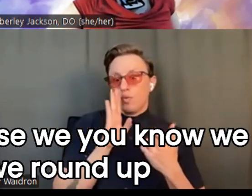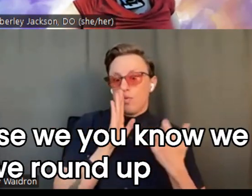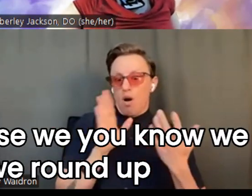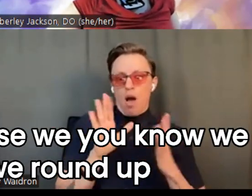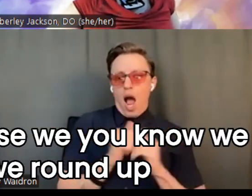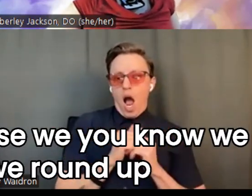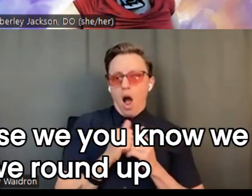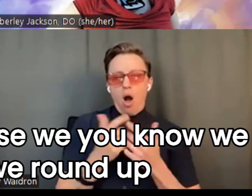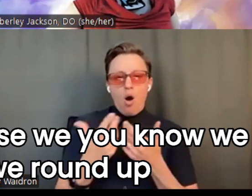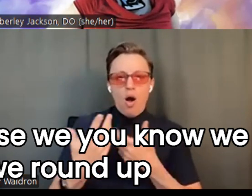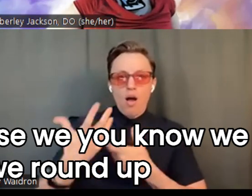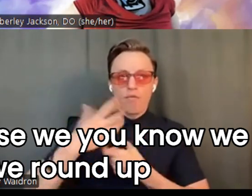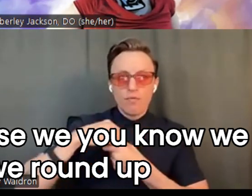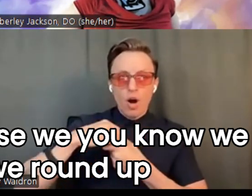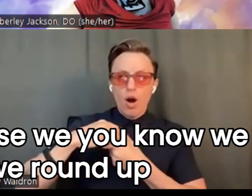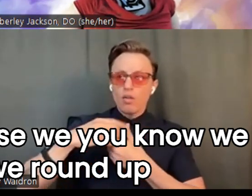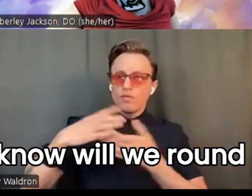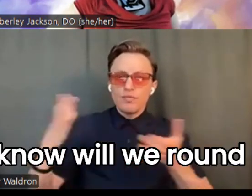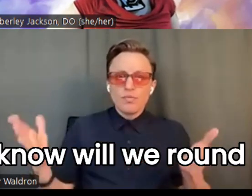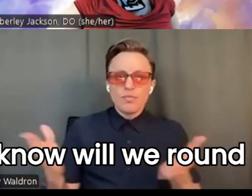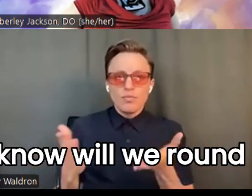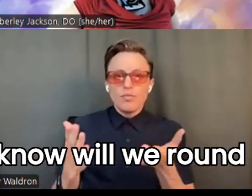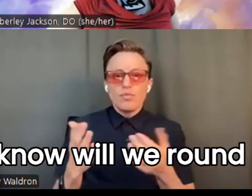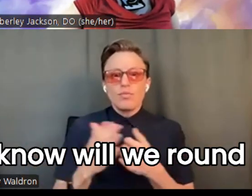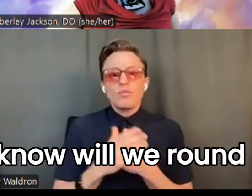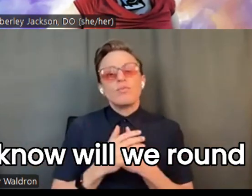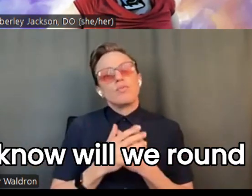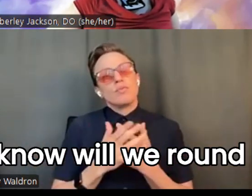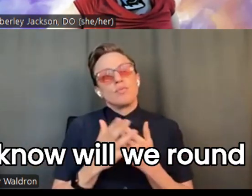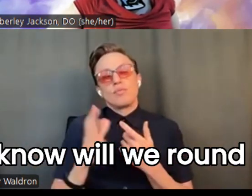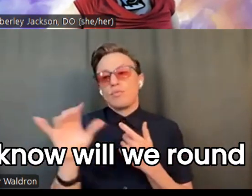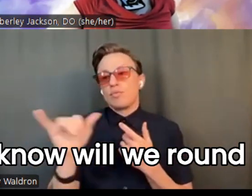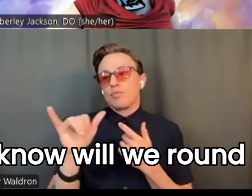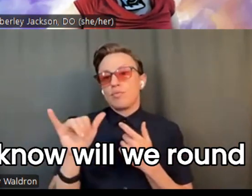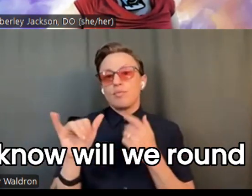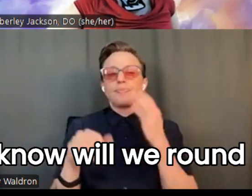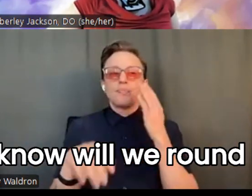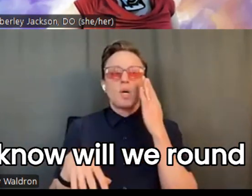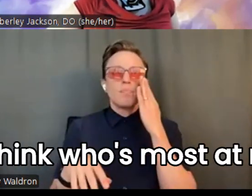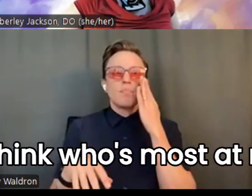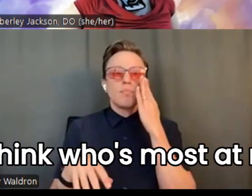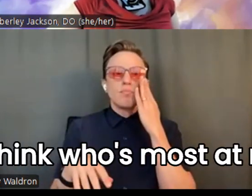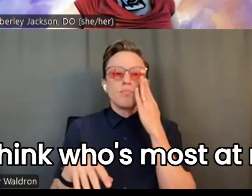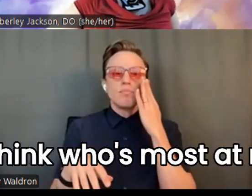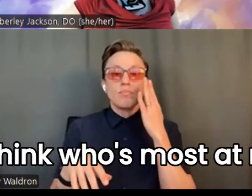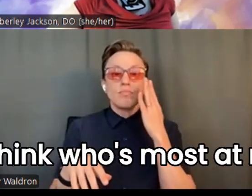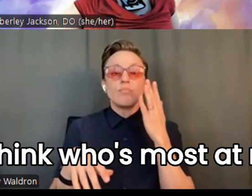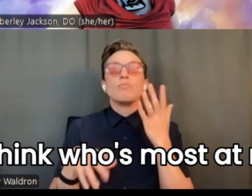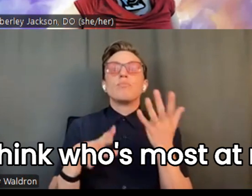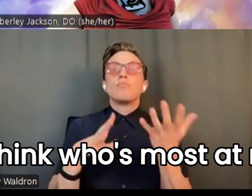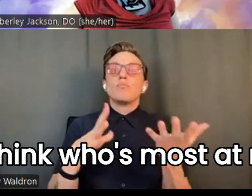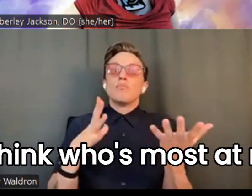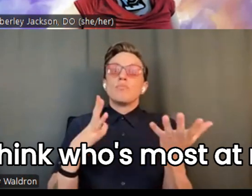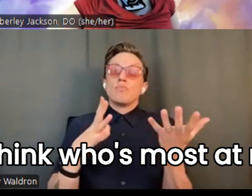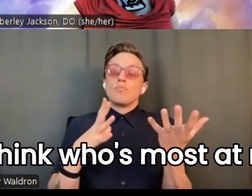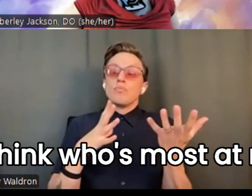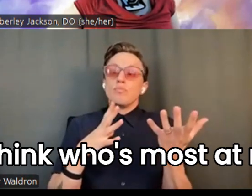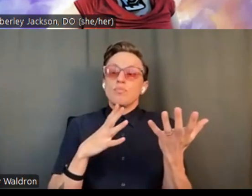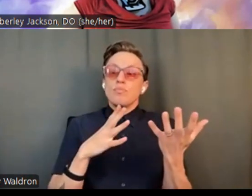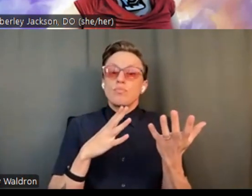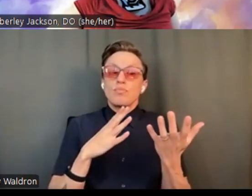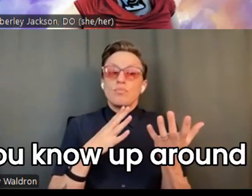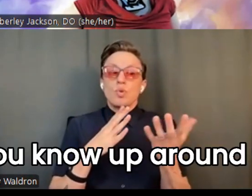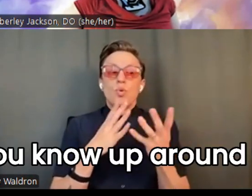because we round up against, we round up in favor of, I think, who's most at